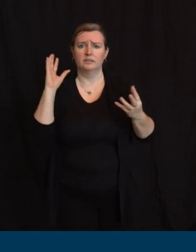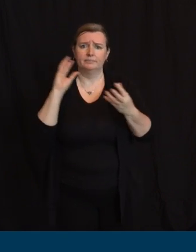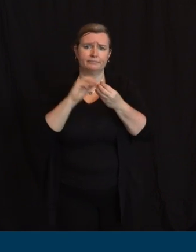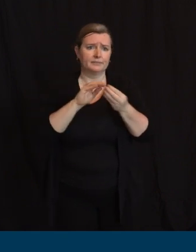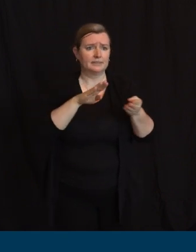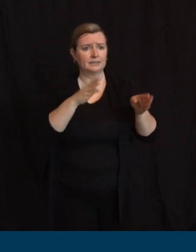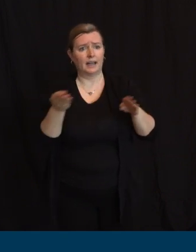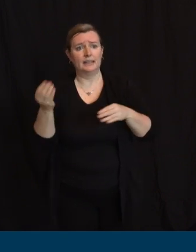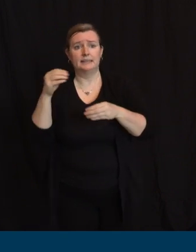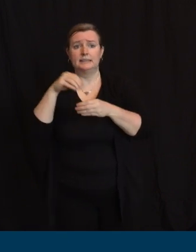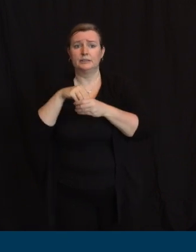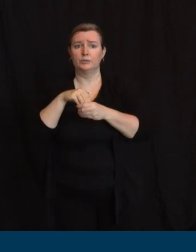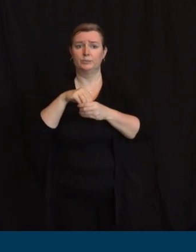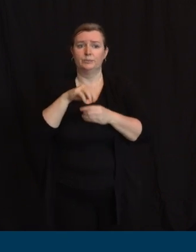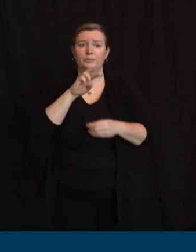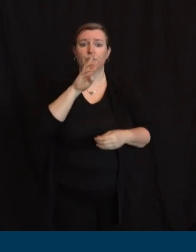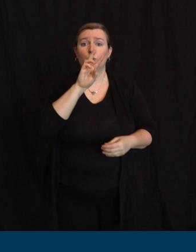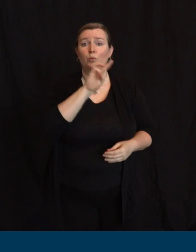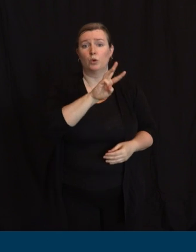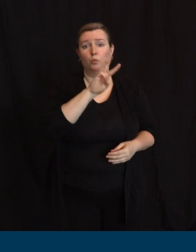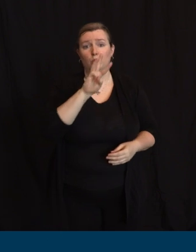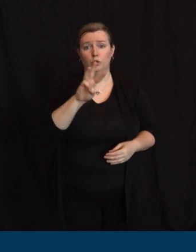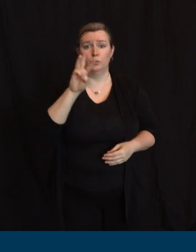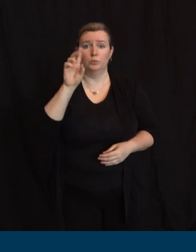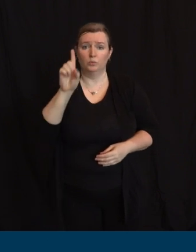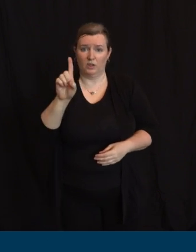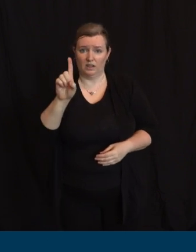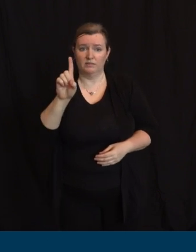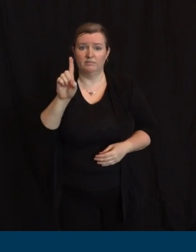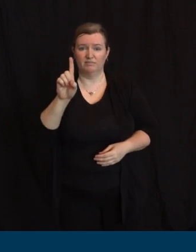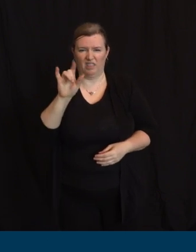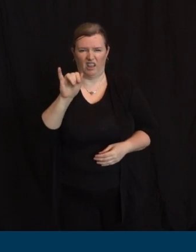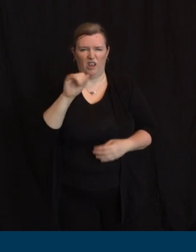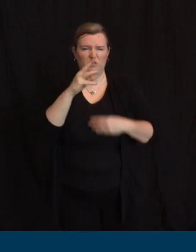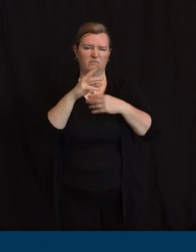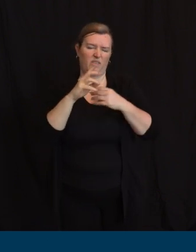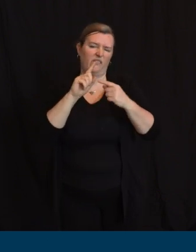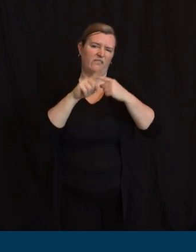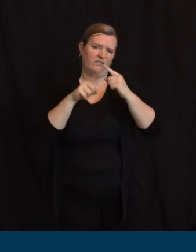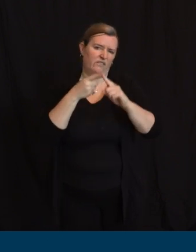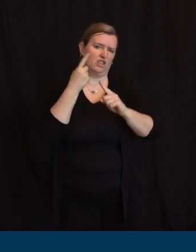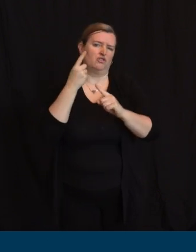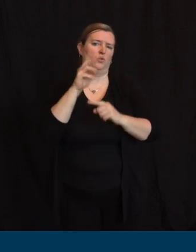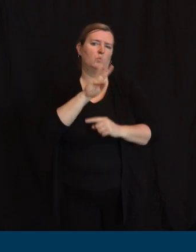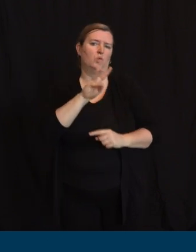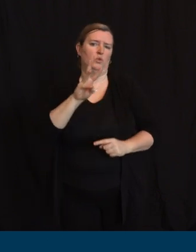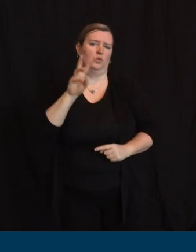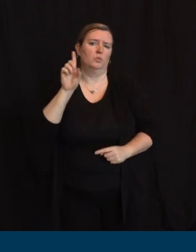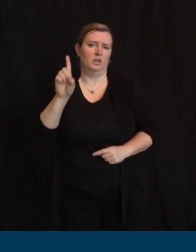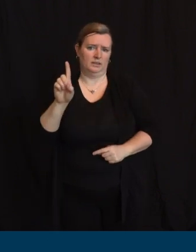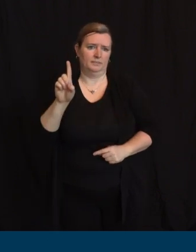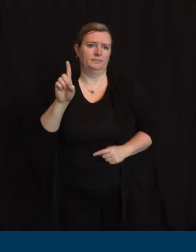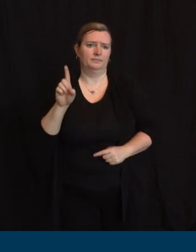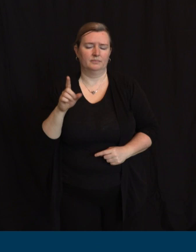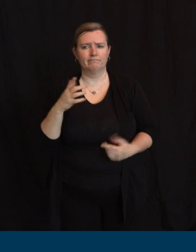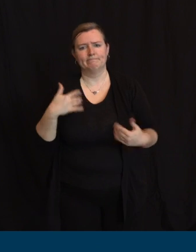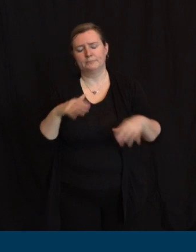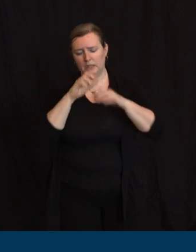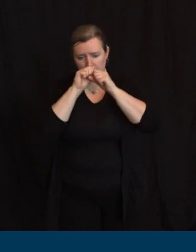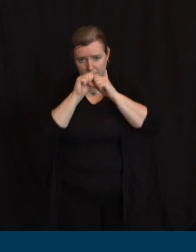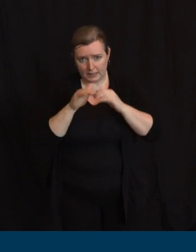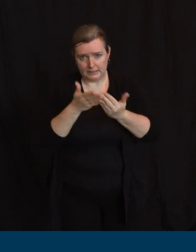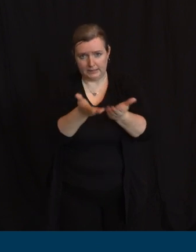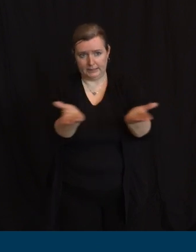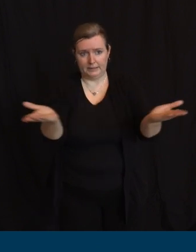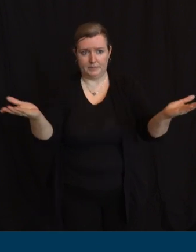First World War in total. God bless their souls, each and every single one of them. Here are 3